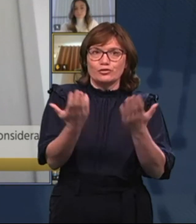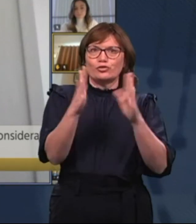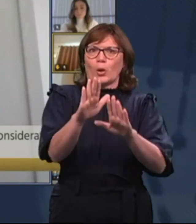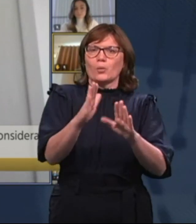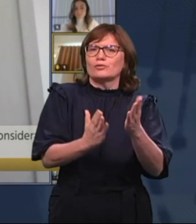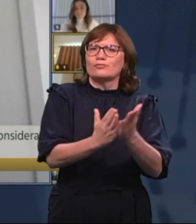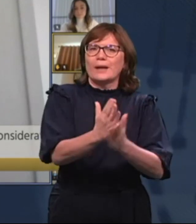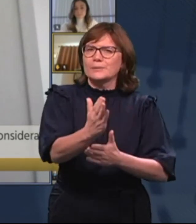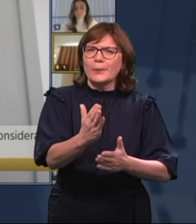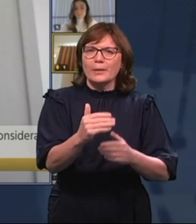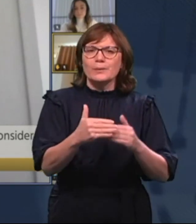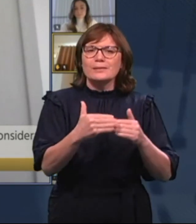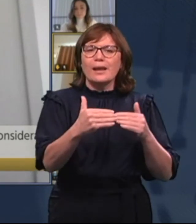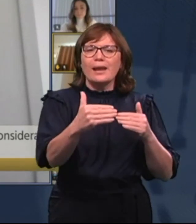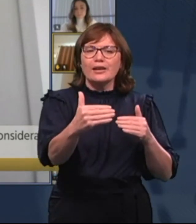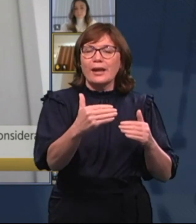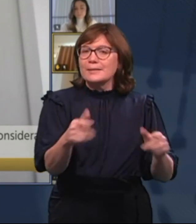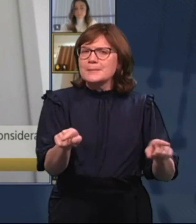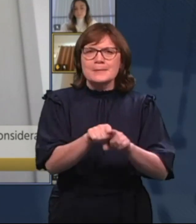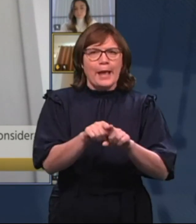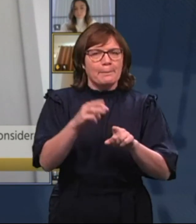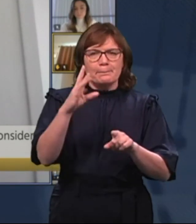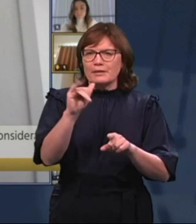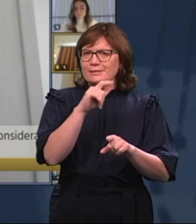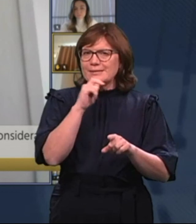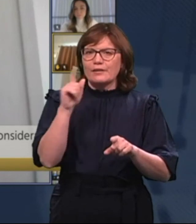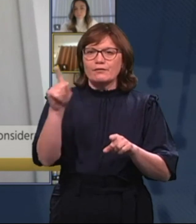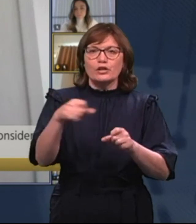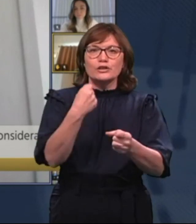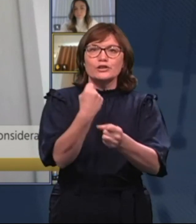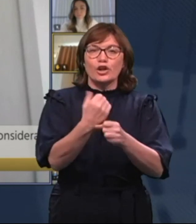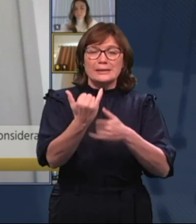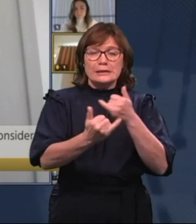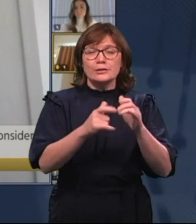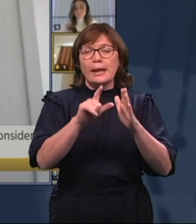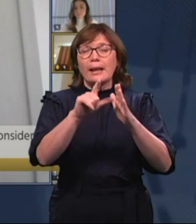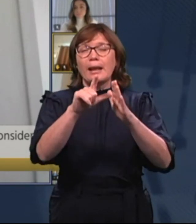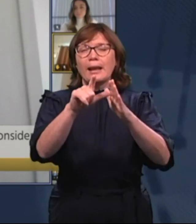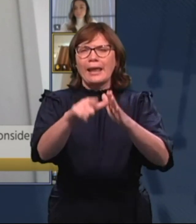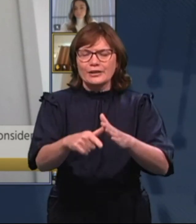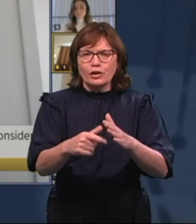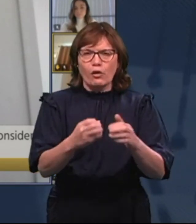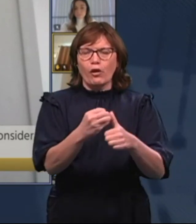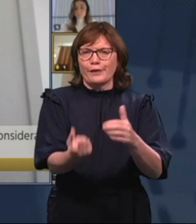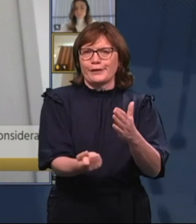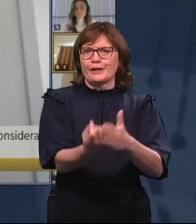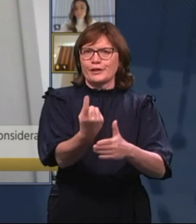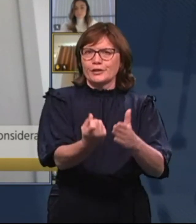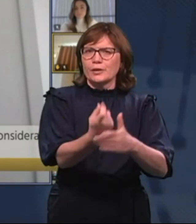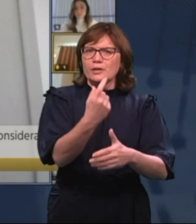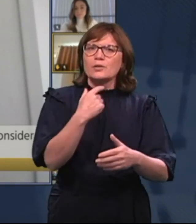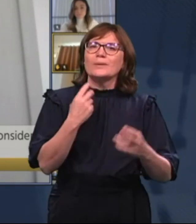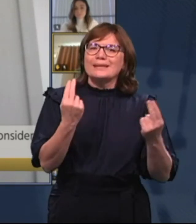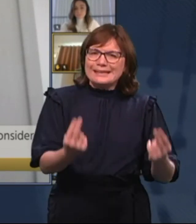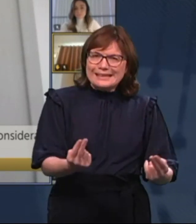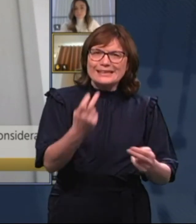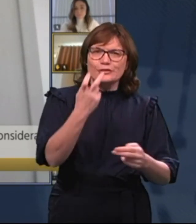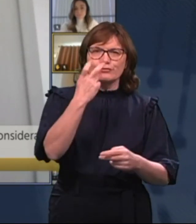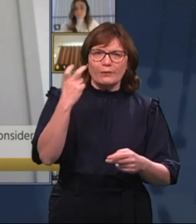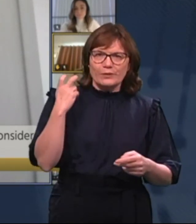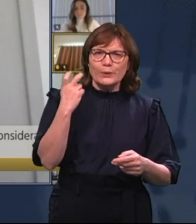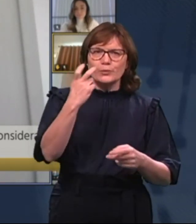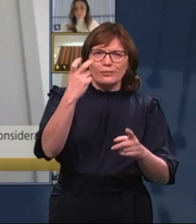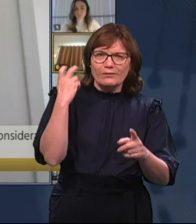well. It's over the years as well for her son, things kind of crop up that you need check-ins every now and again.